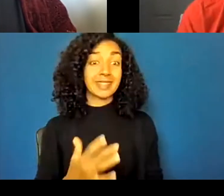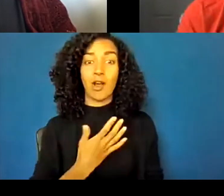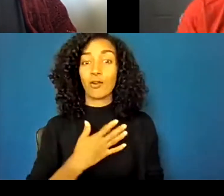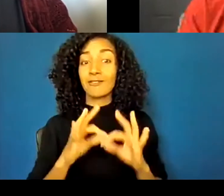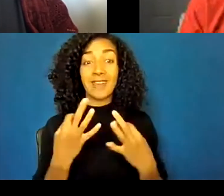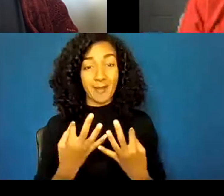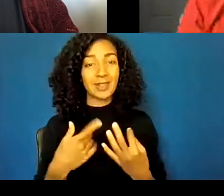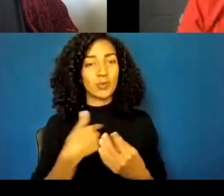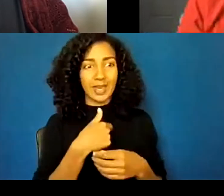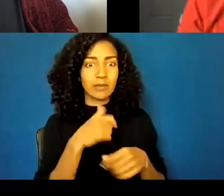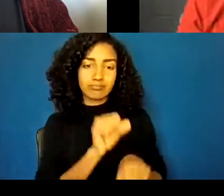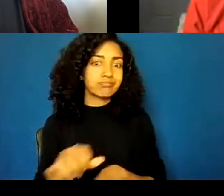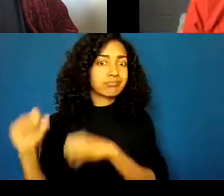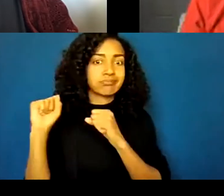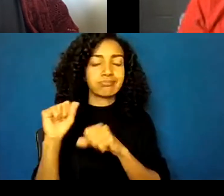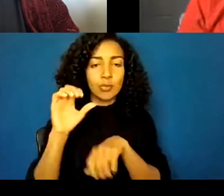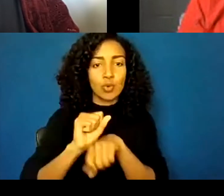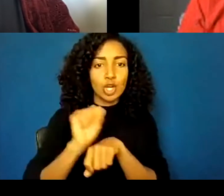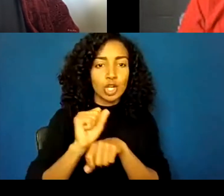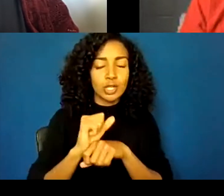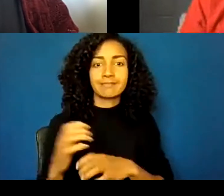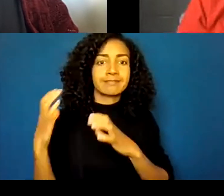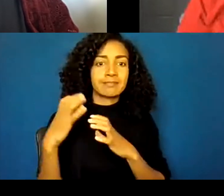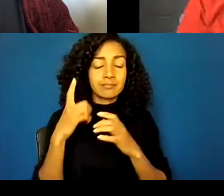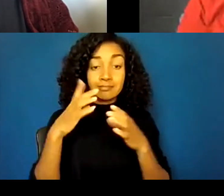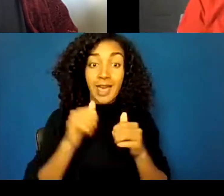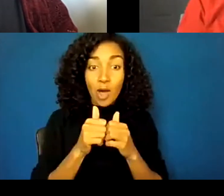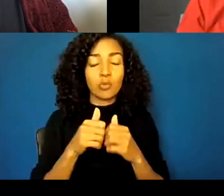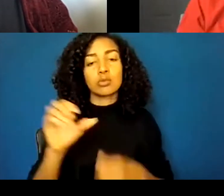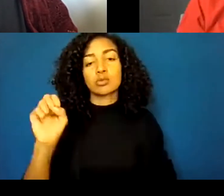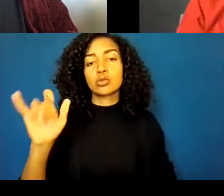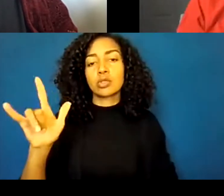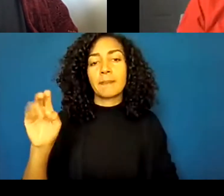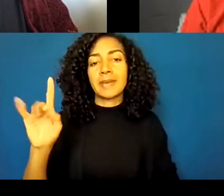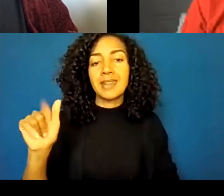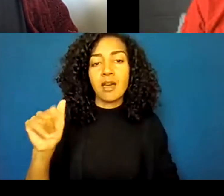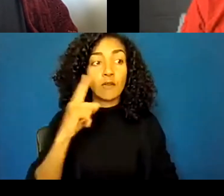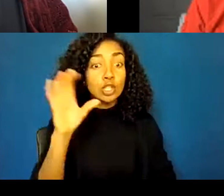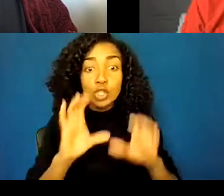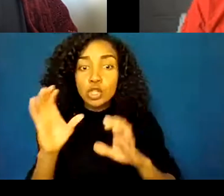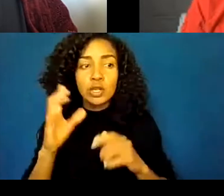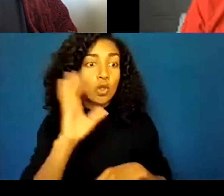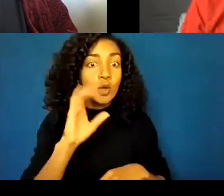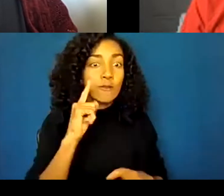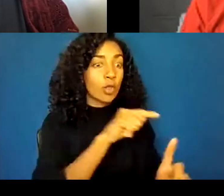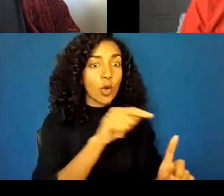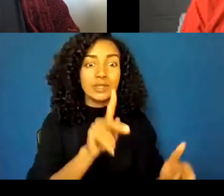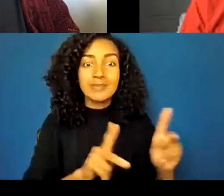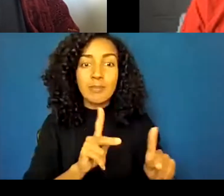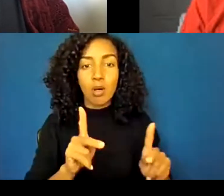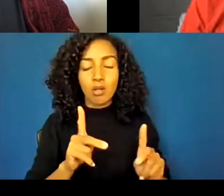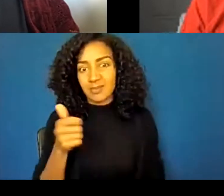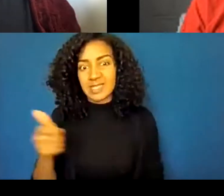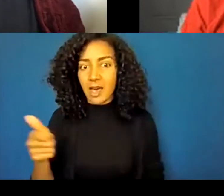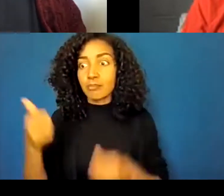media and searching and looking, unfortunately, themselves too. We